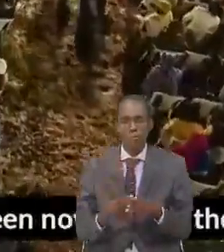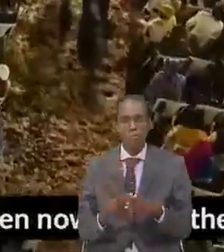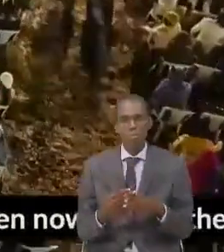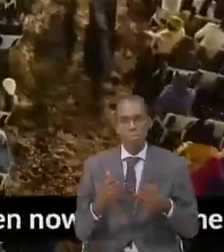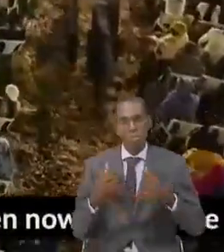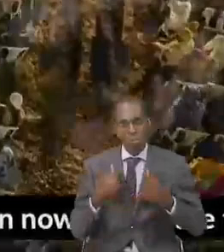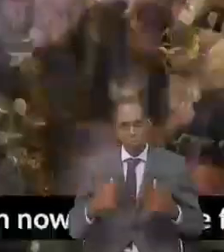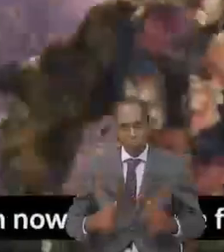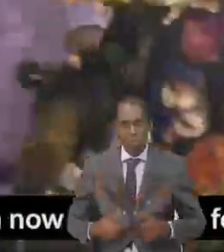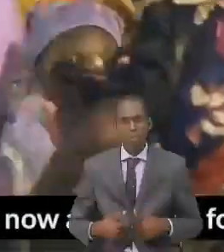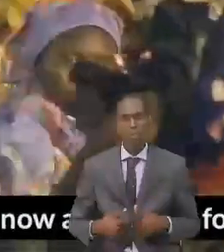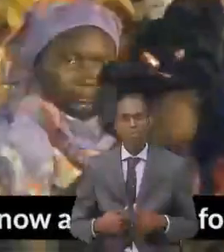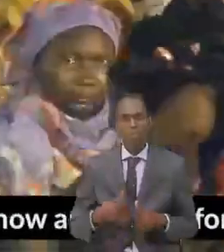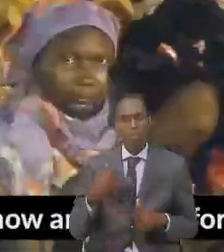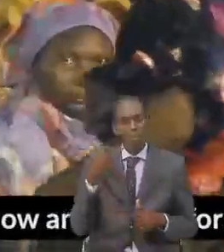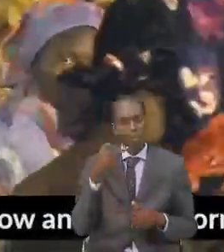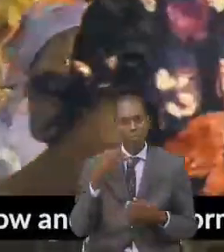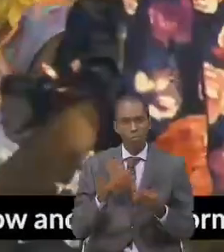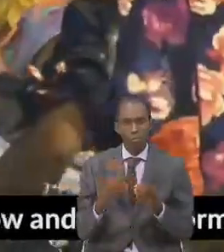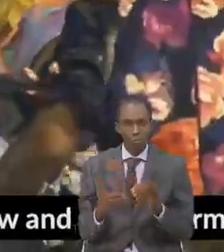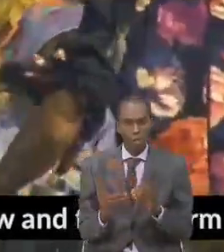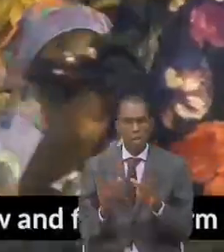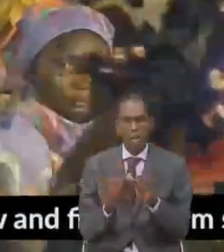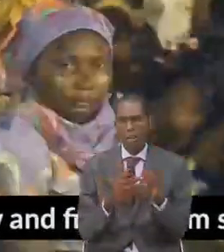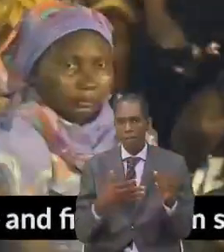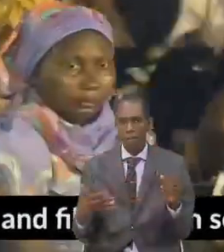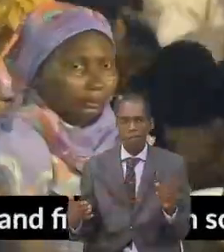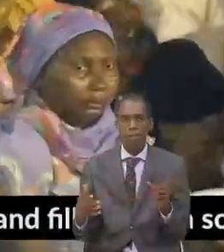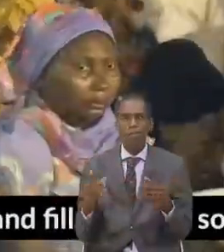write their names in capital letter.